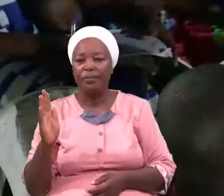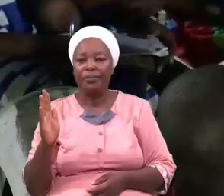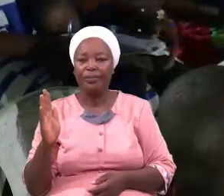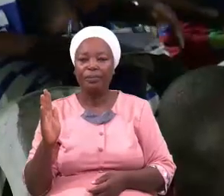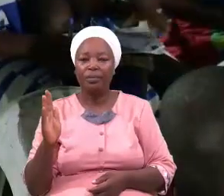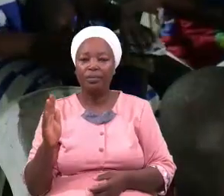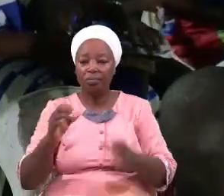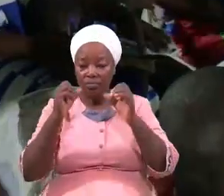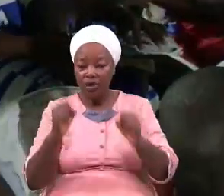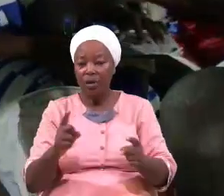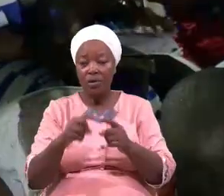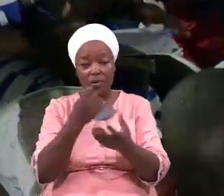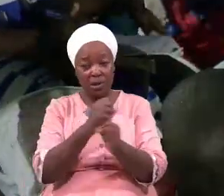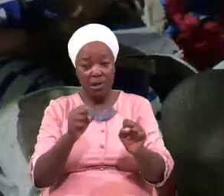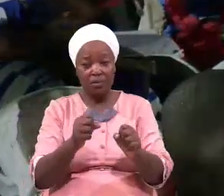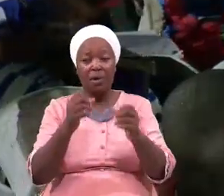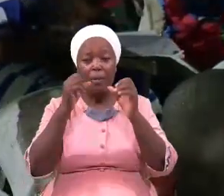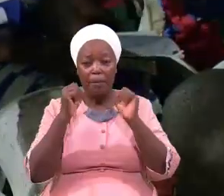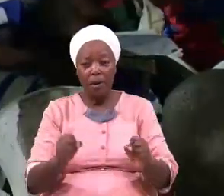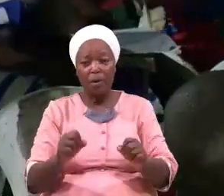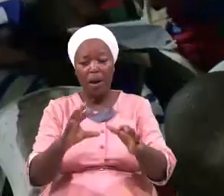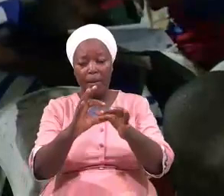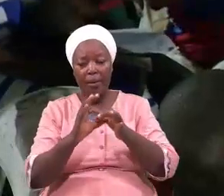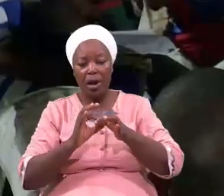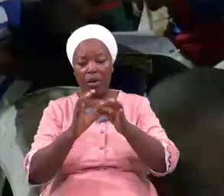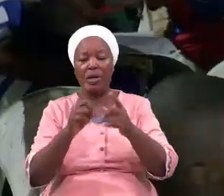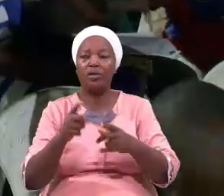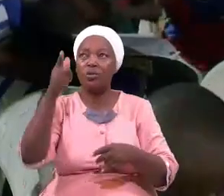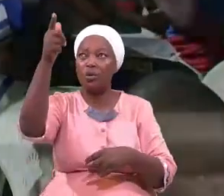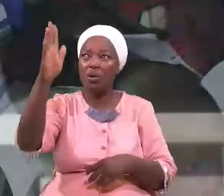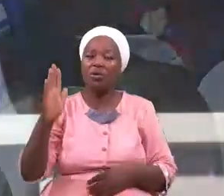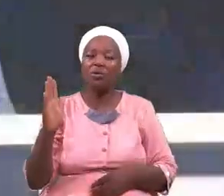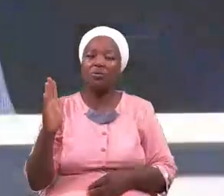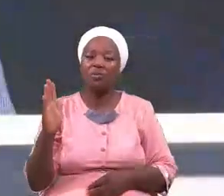Power to say, power belongeth unto God.